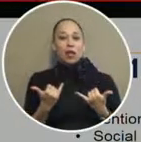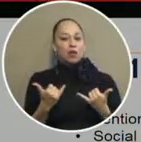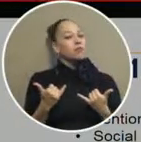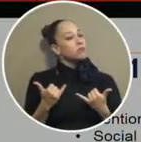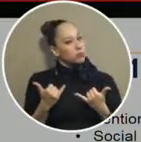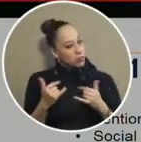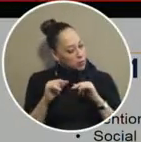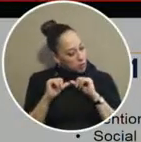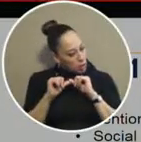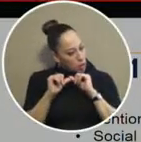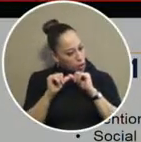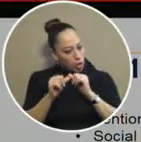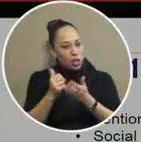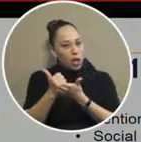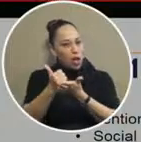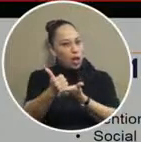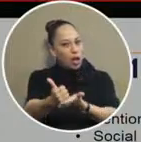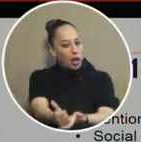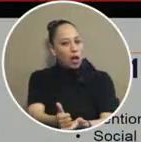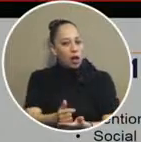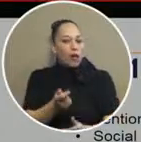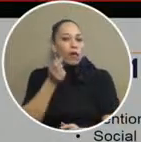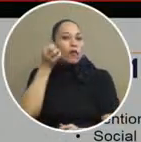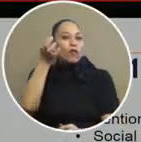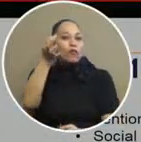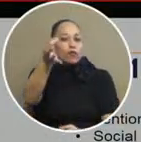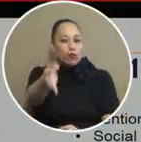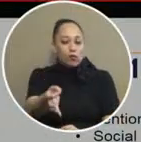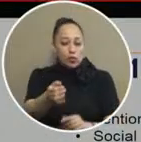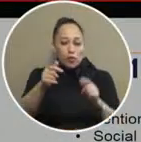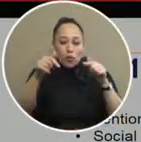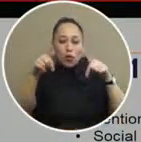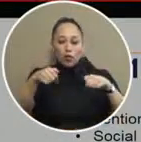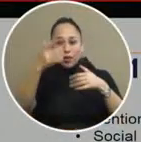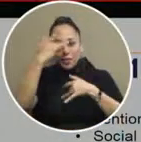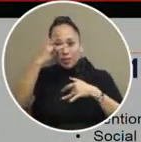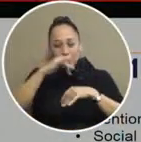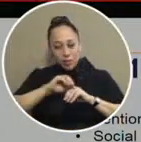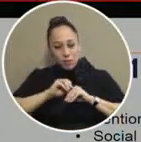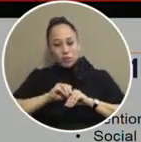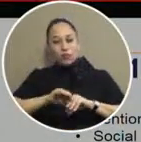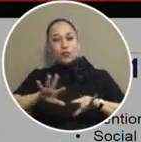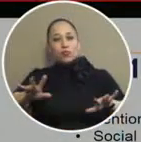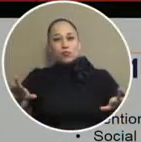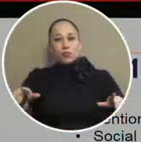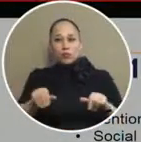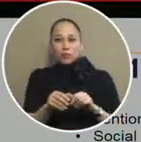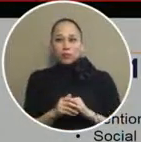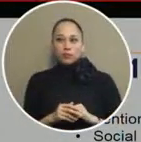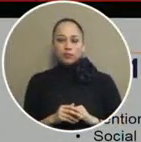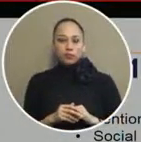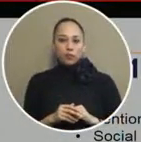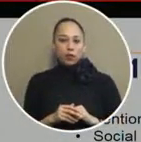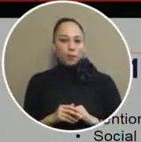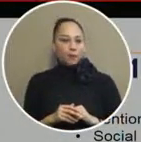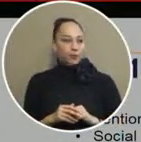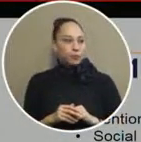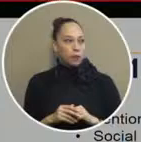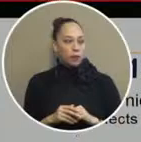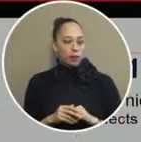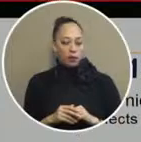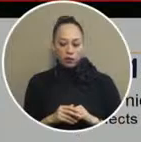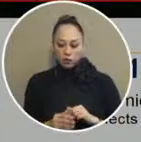continue helping us in the long-term approach to this pandemic. Next slide, please.